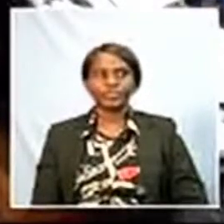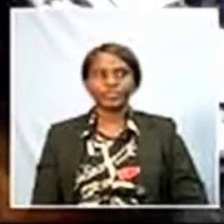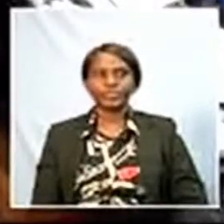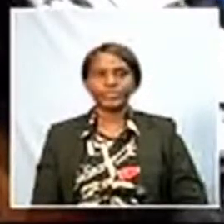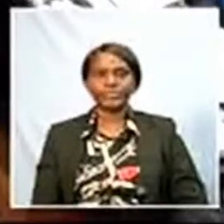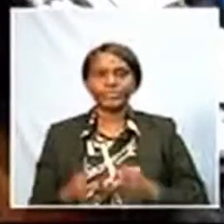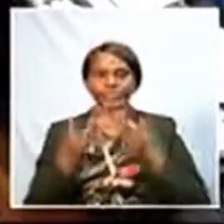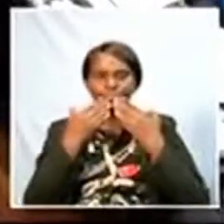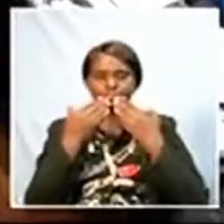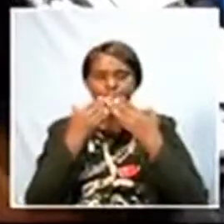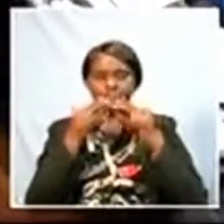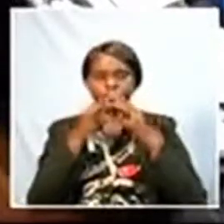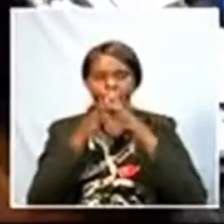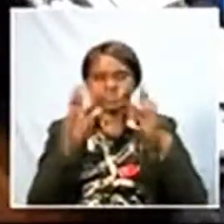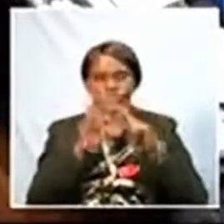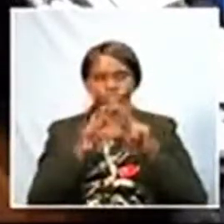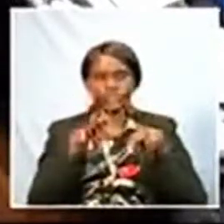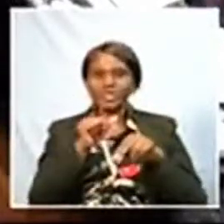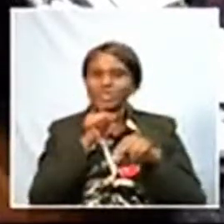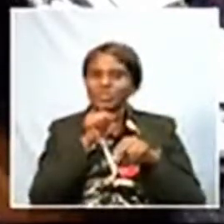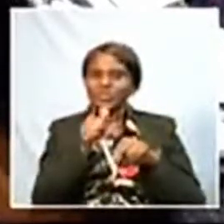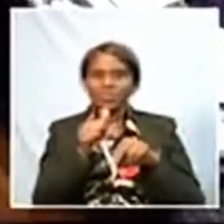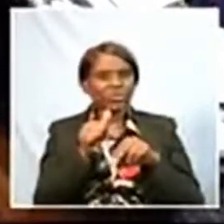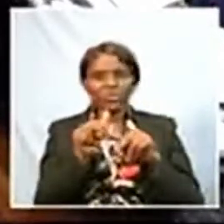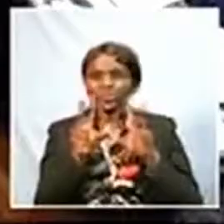Thank you, Chair. Maybe to the extent not to